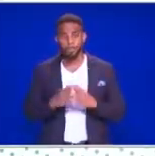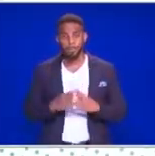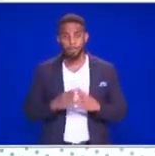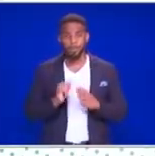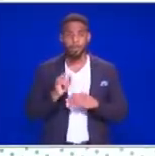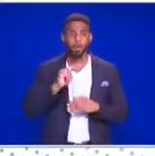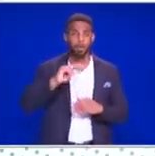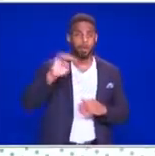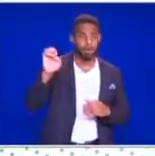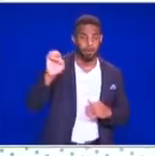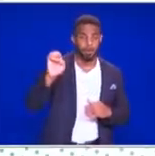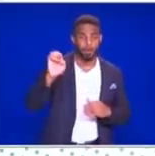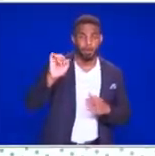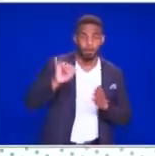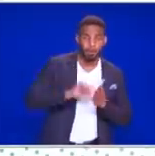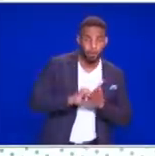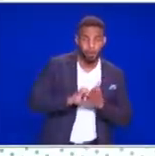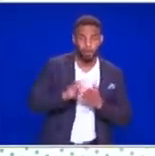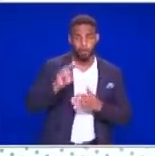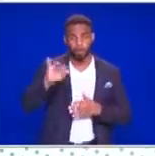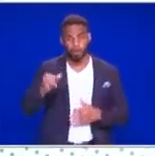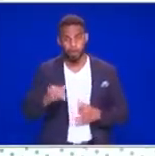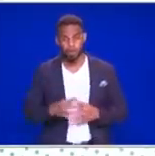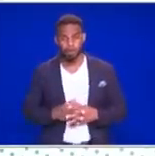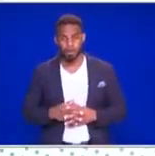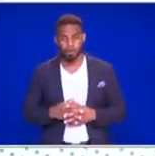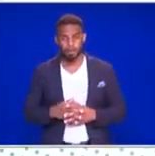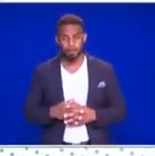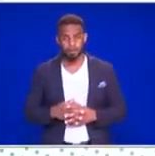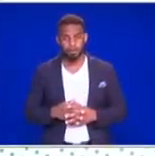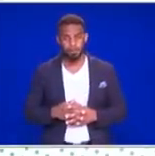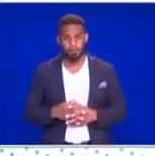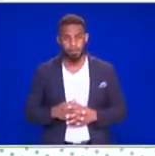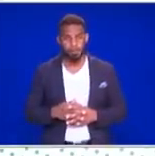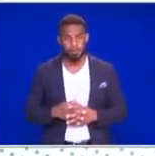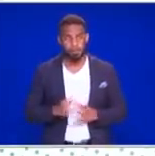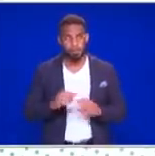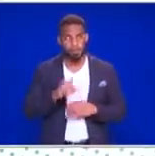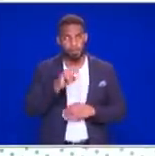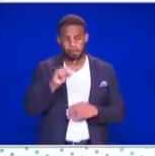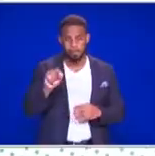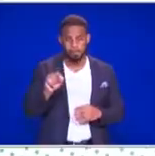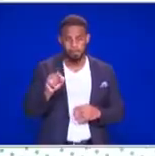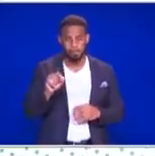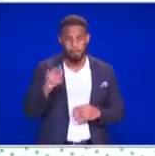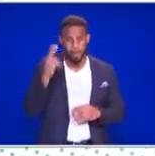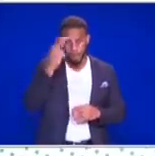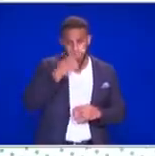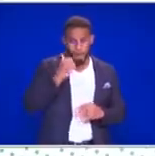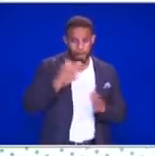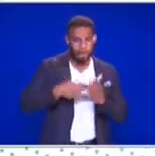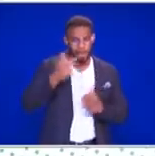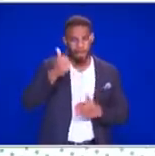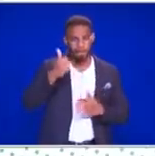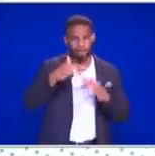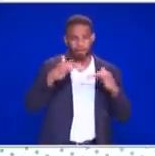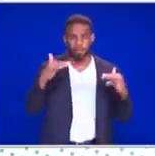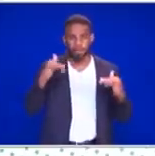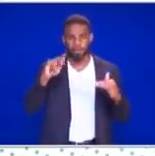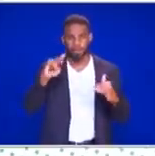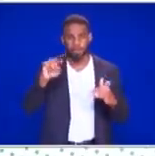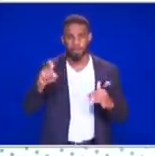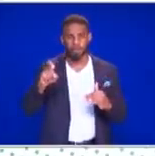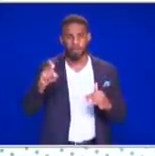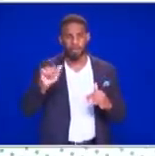and in the Northeast, New York and New Jersey. In 2020, Hawaii had the highest diversity